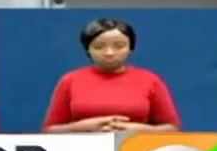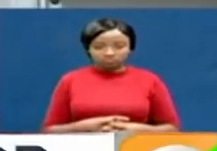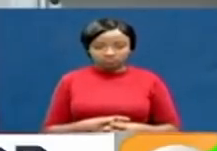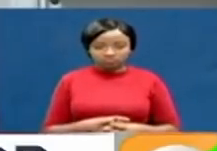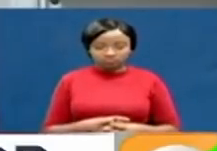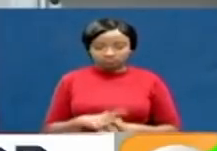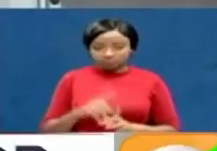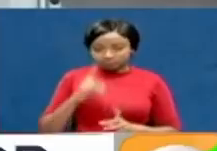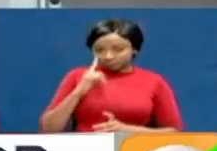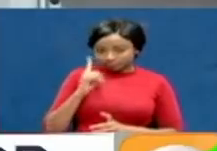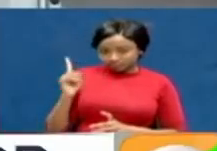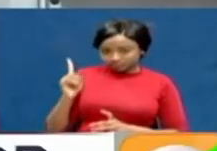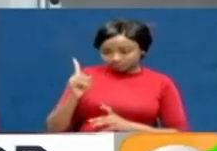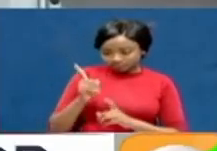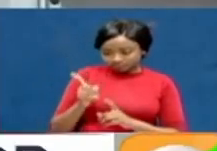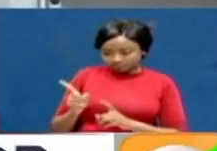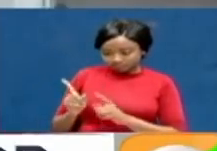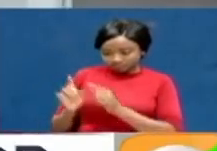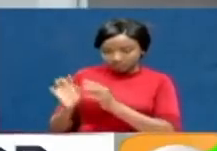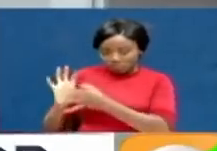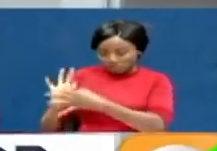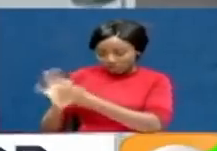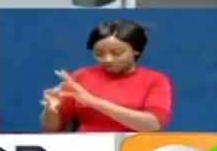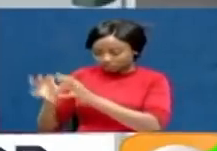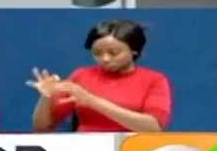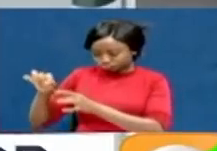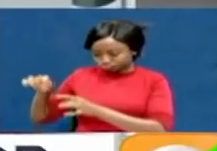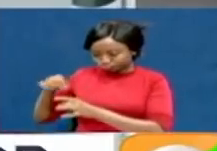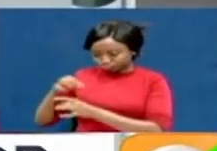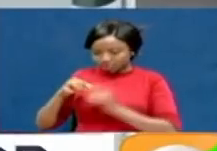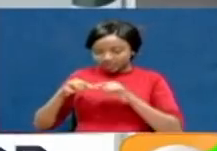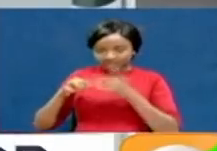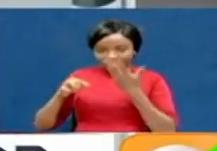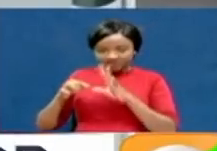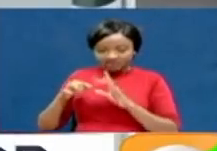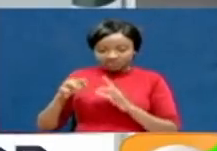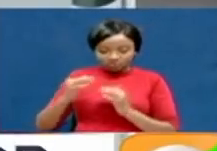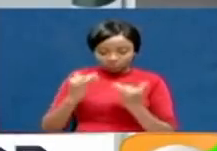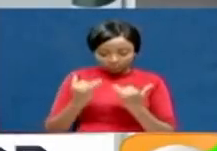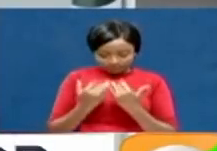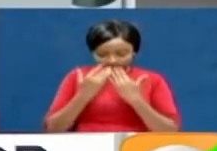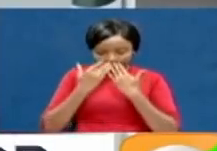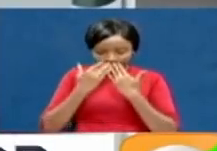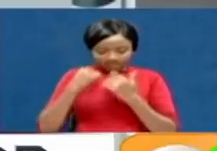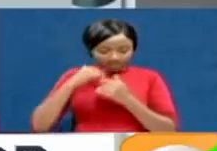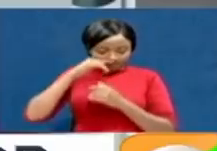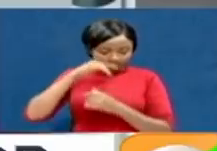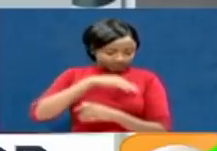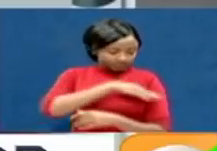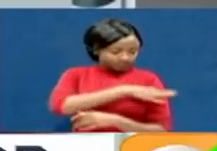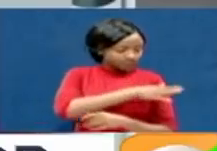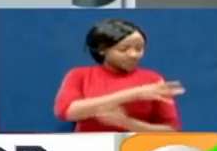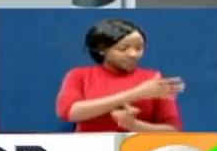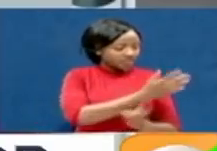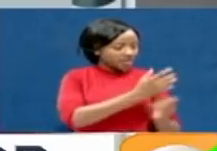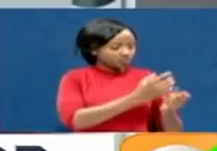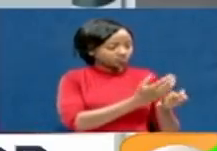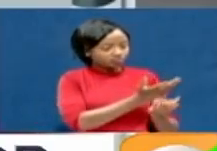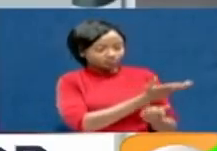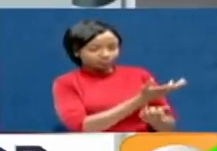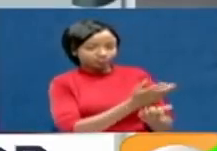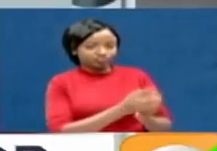then go to the patient. Then now, again, when it is coming back, it will go via this other one to the expiratory limb.